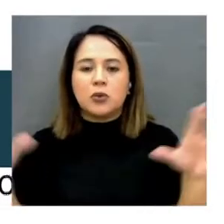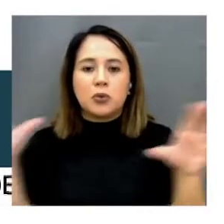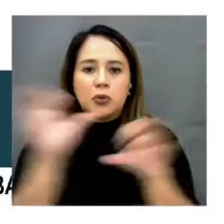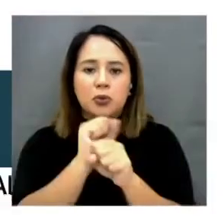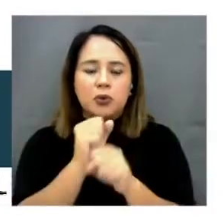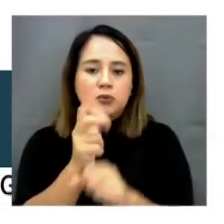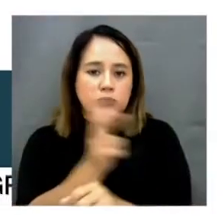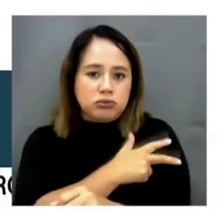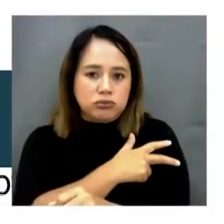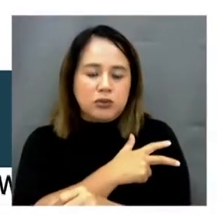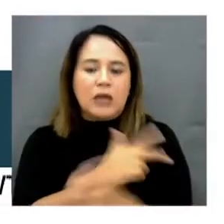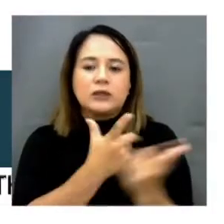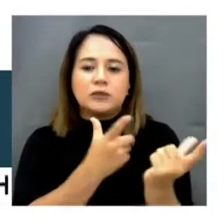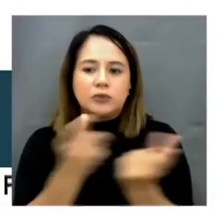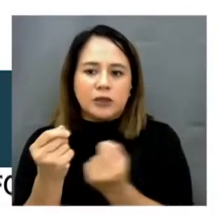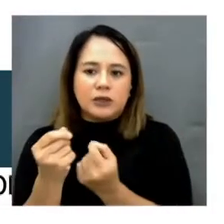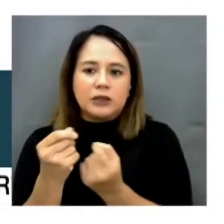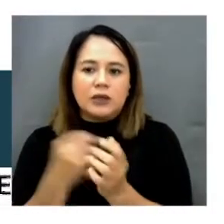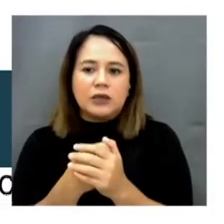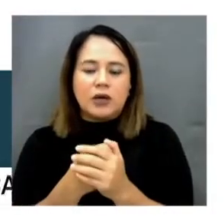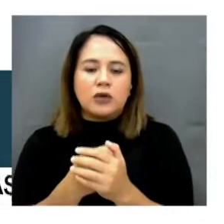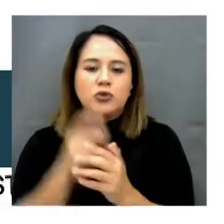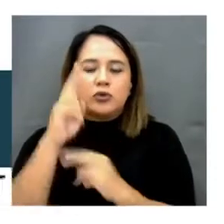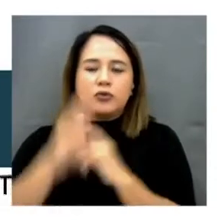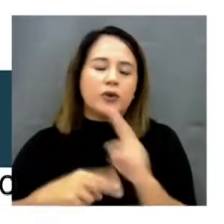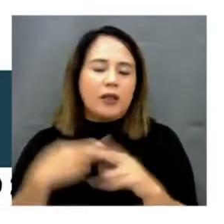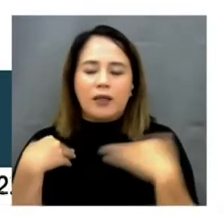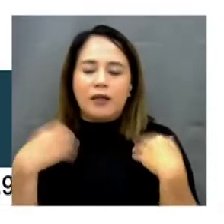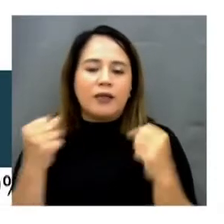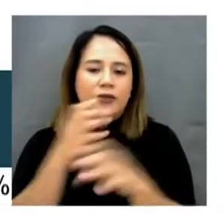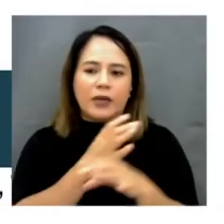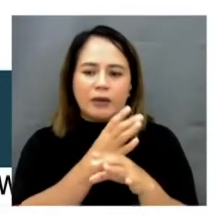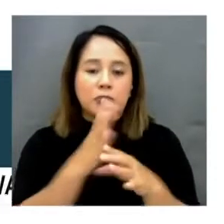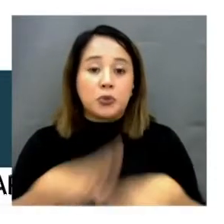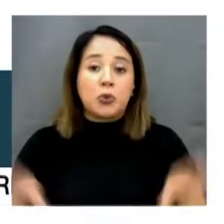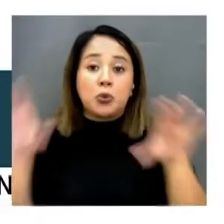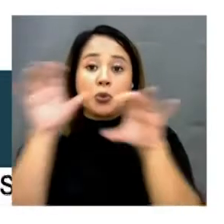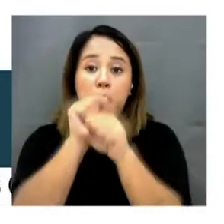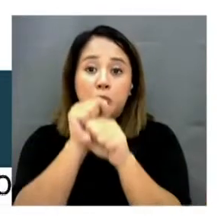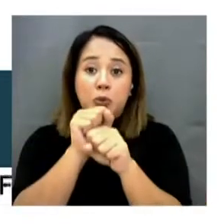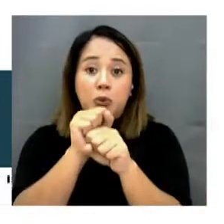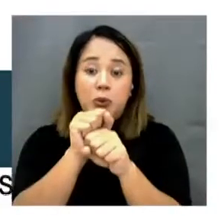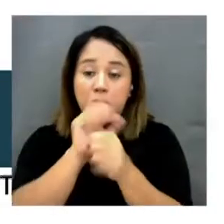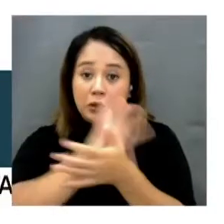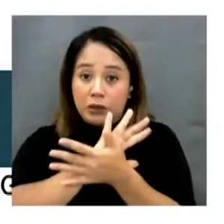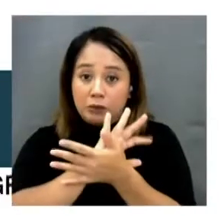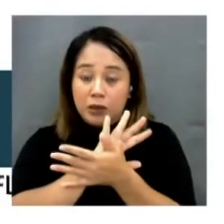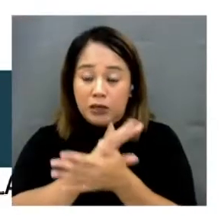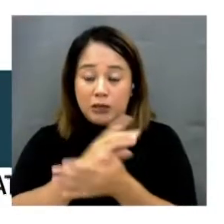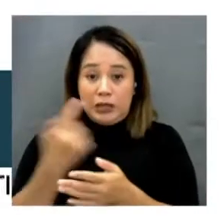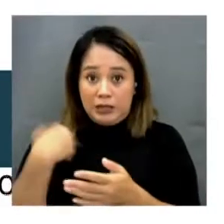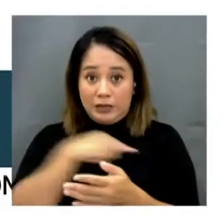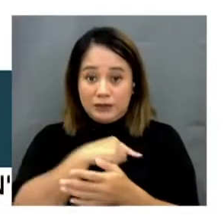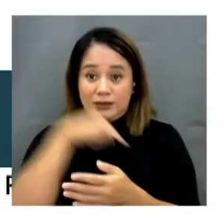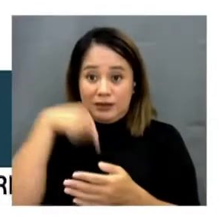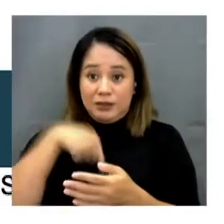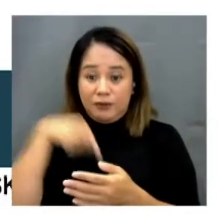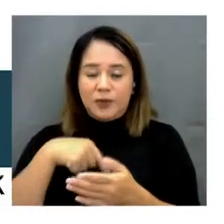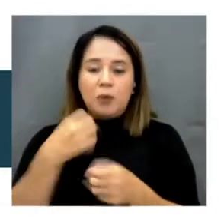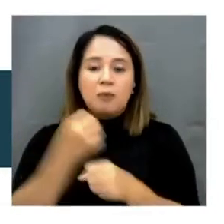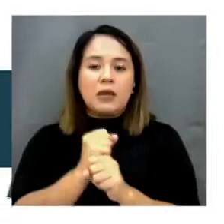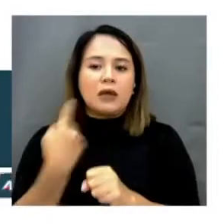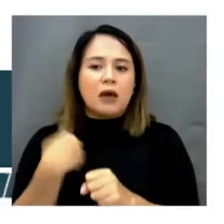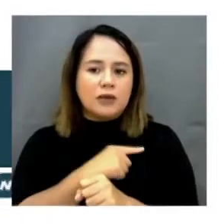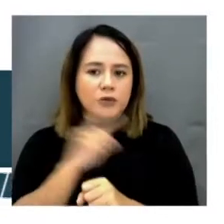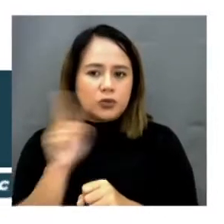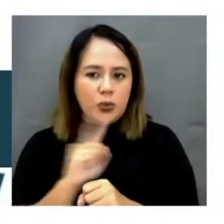proceed to the implementation of universal healthcare. I think ending the pandemic on our end will make us